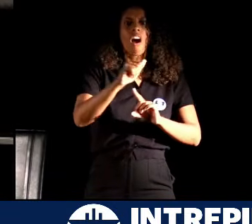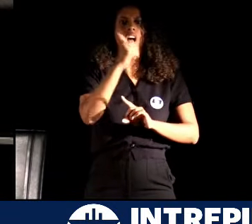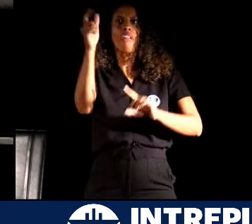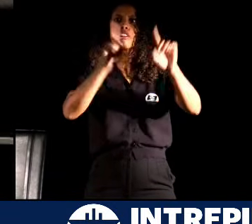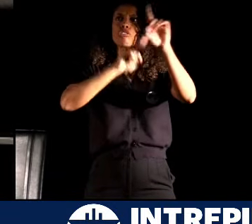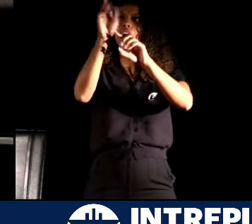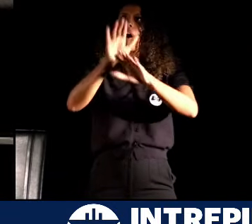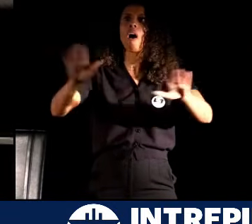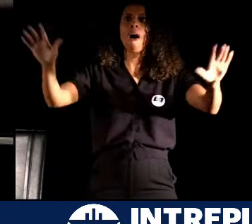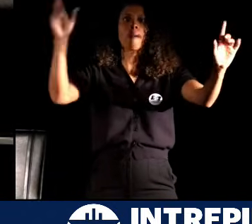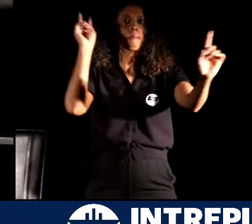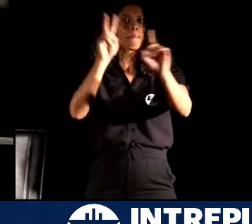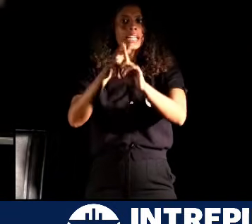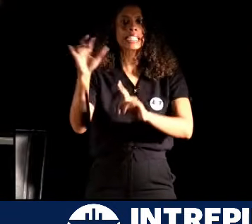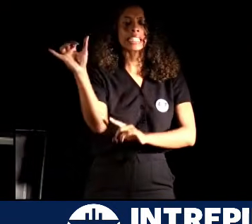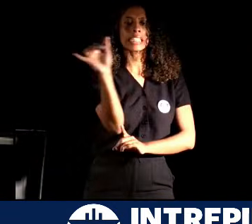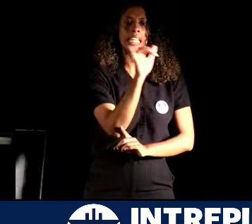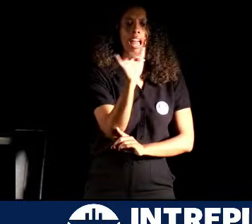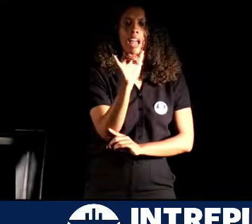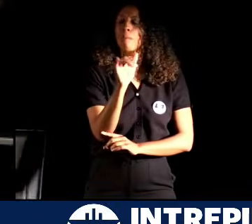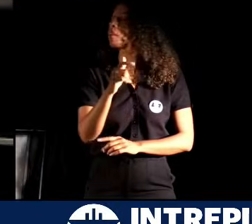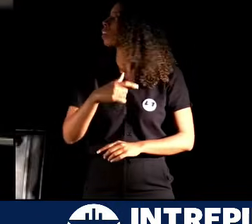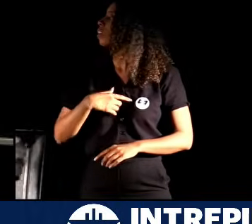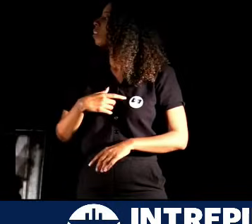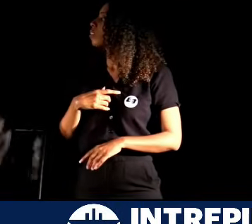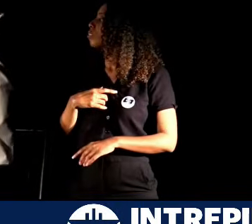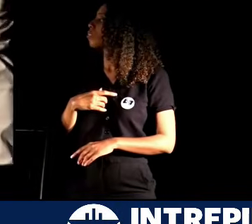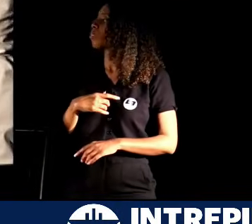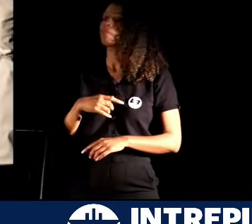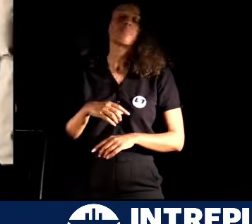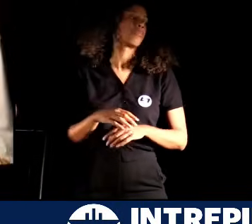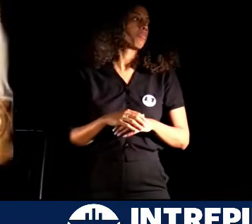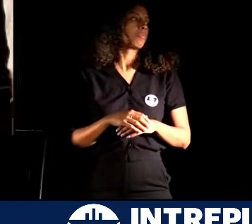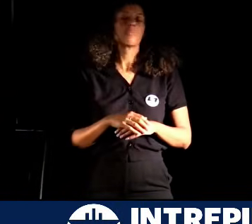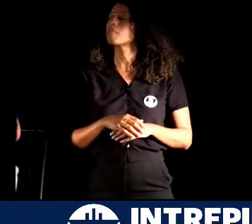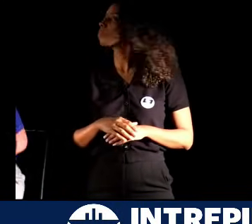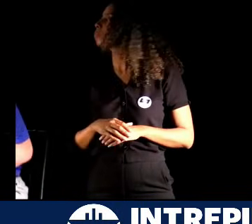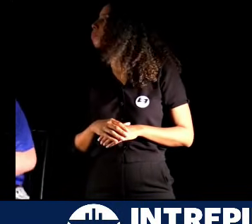of other stars out there. So obviously, when you have that